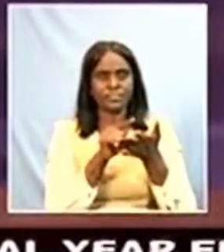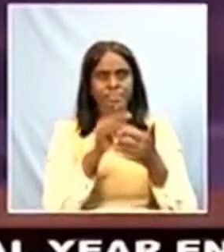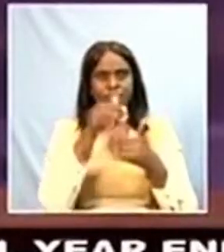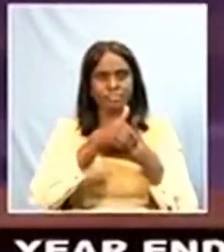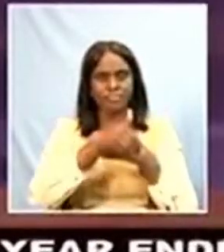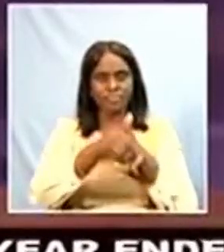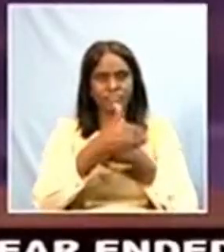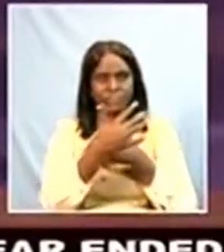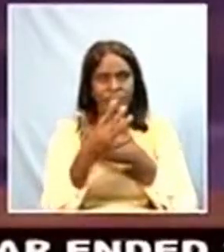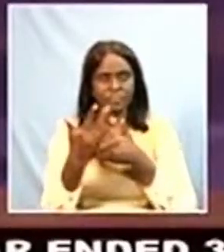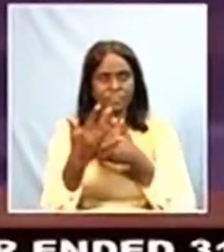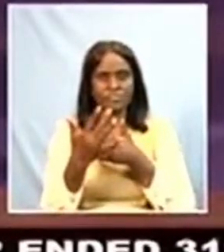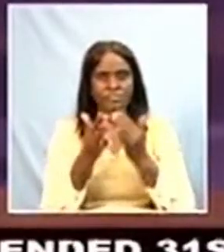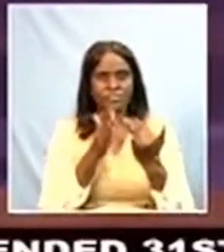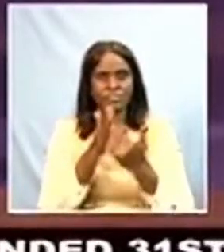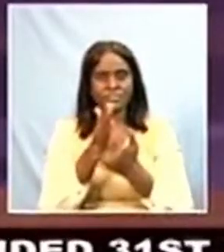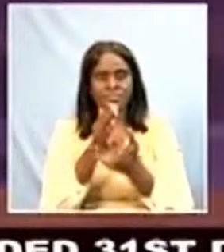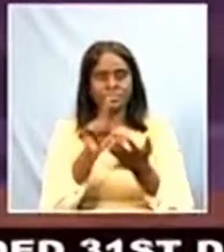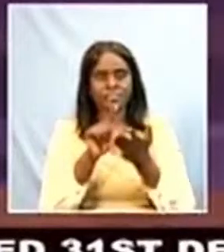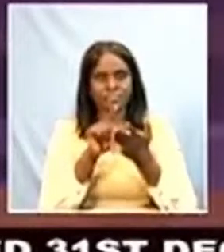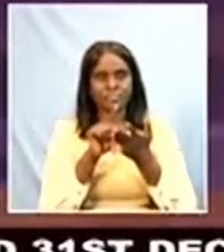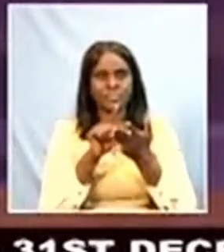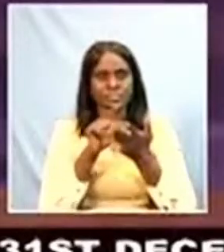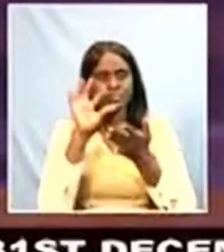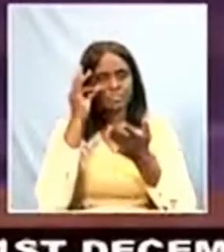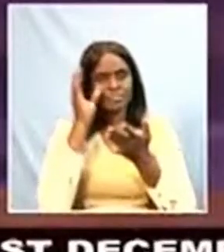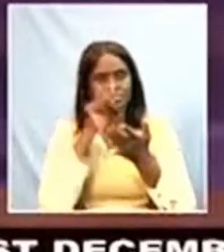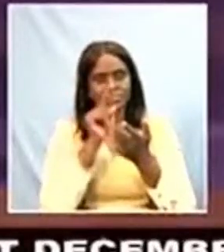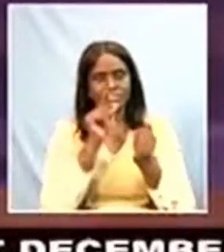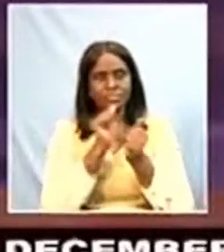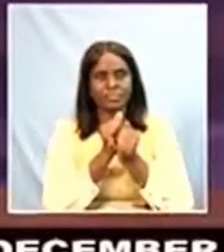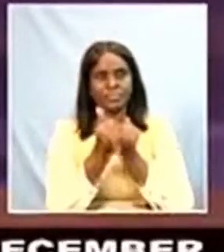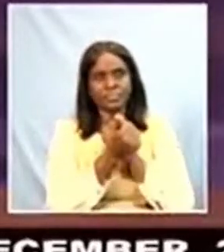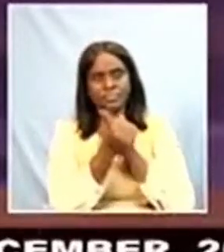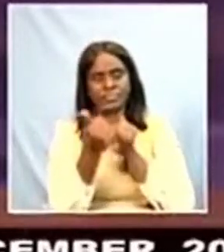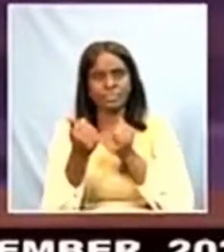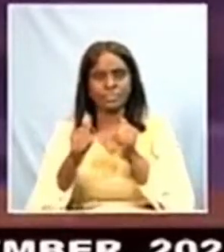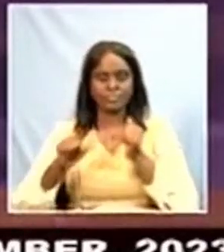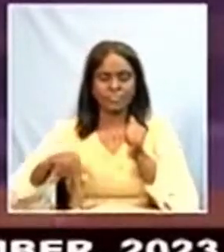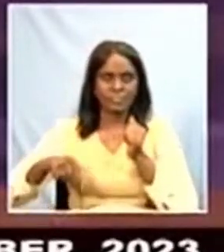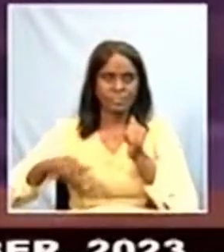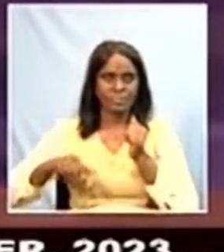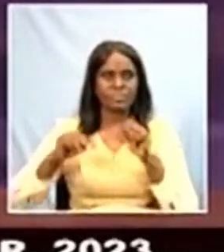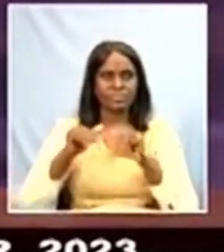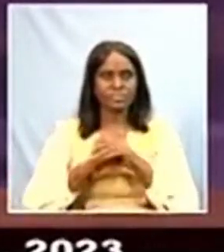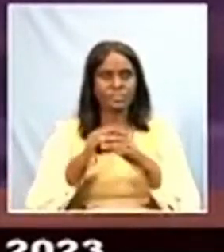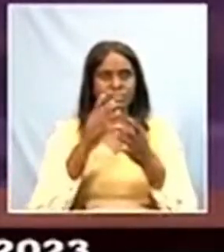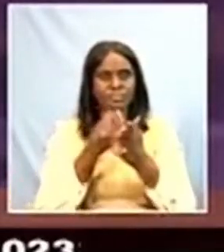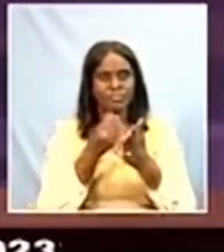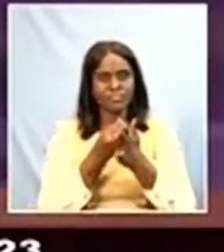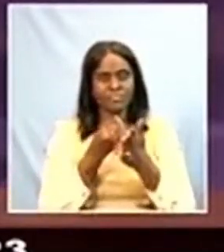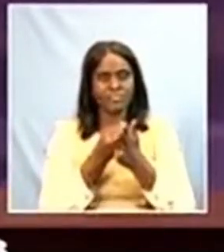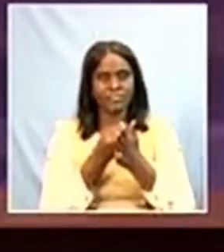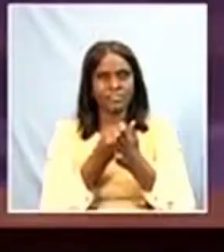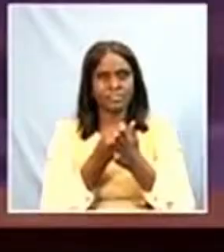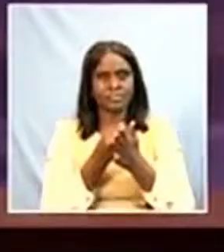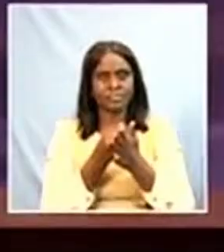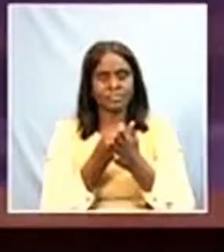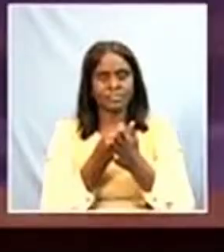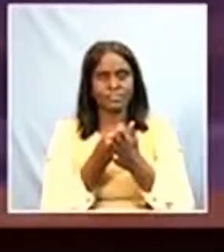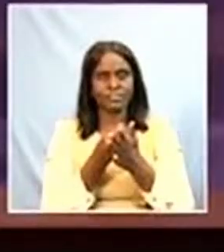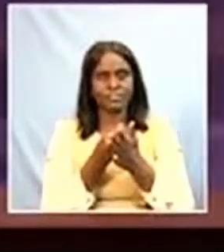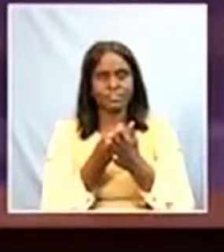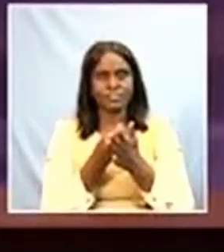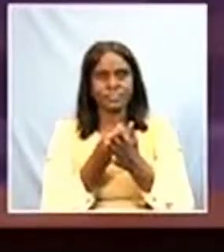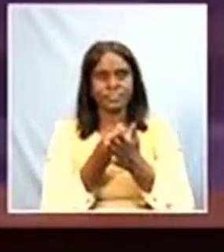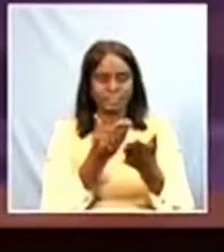registering assets procured through loans were noted, alongside delays in unspent asset